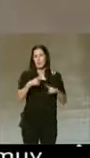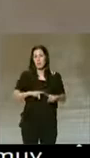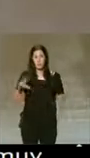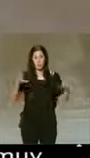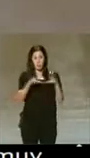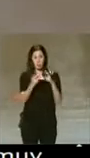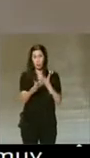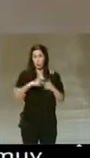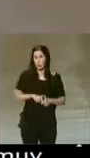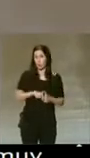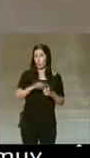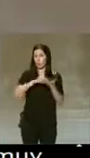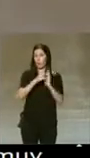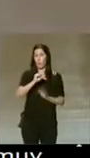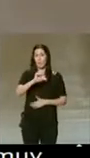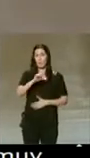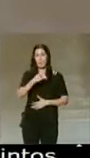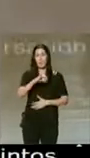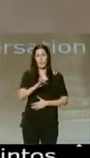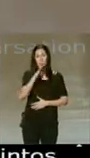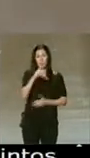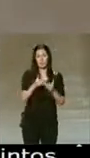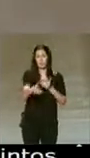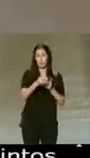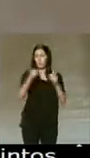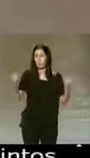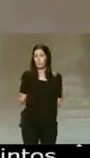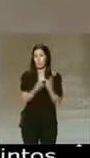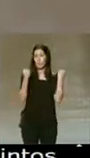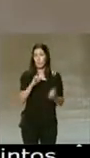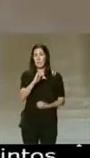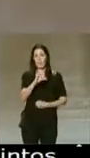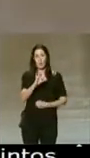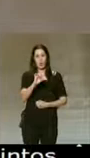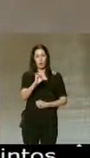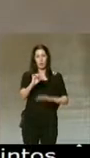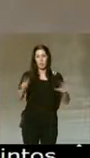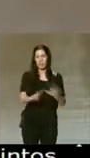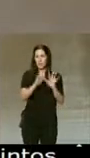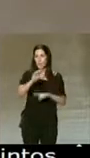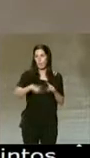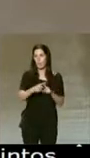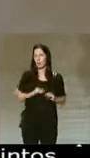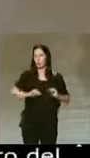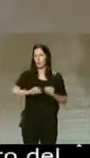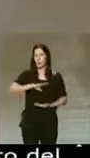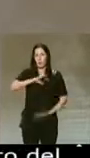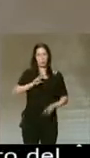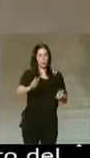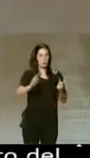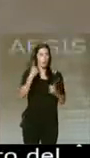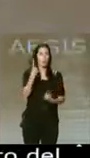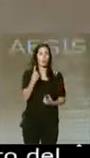argument between the different partners in the ENG project. They met this weekend and they were talking about the